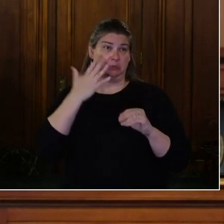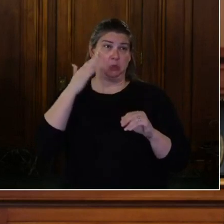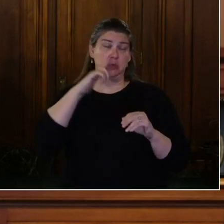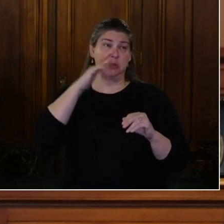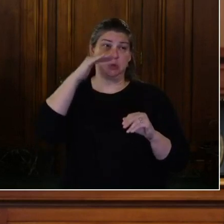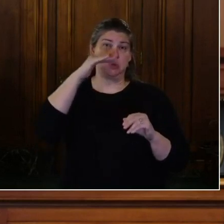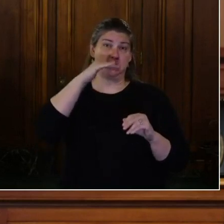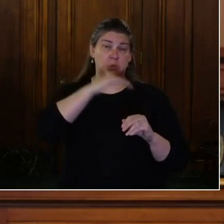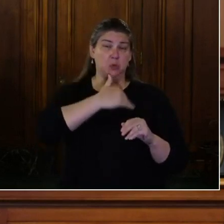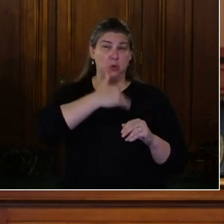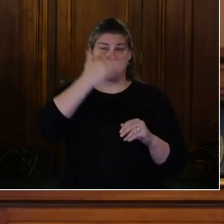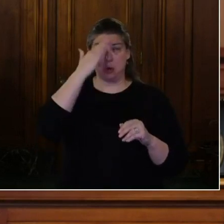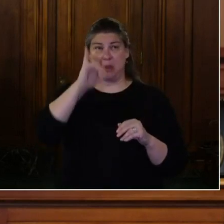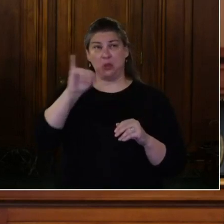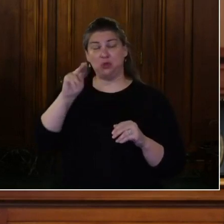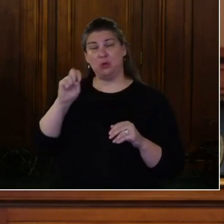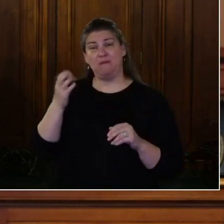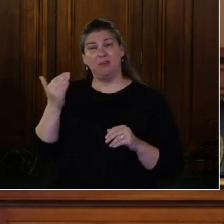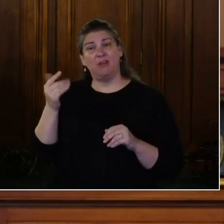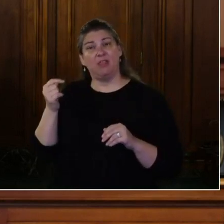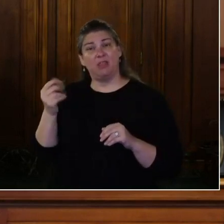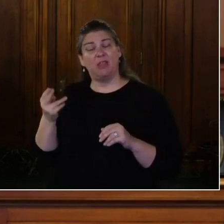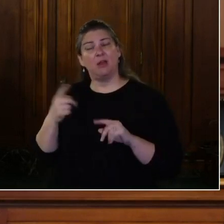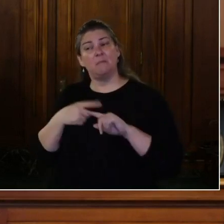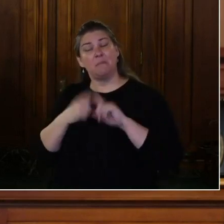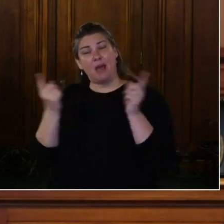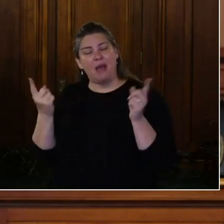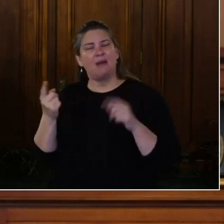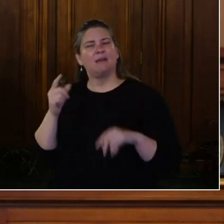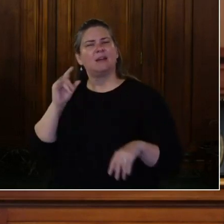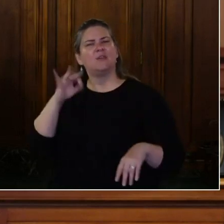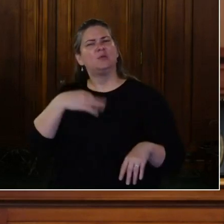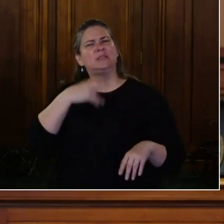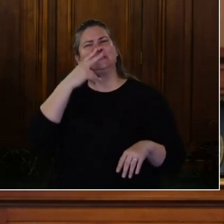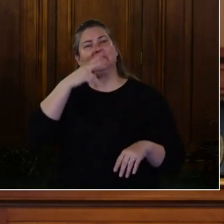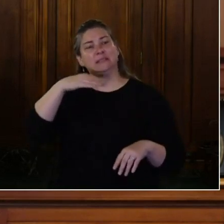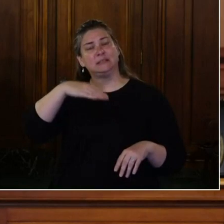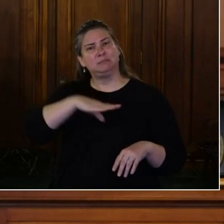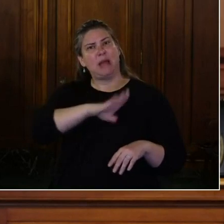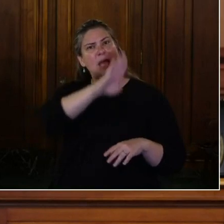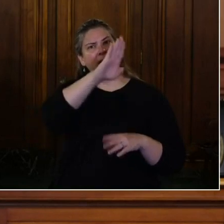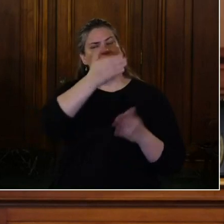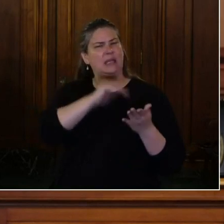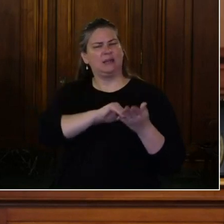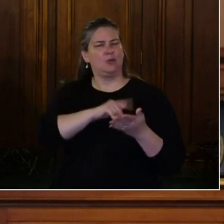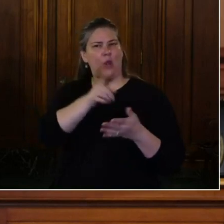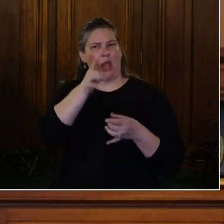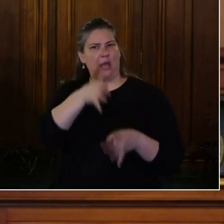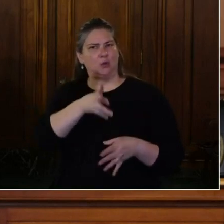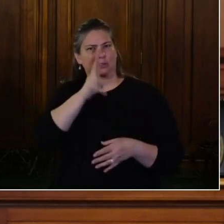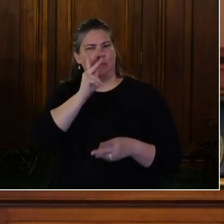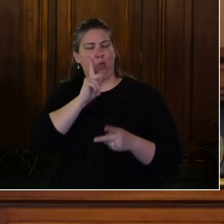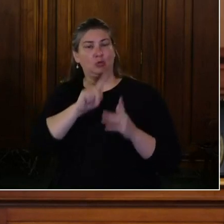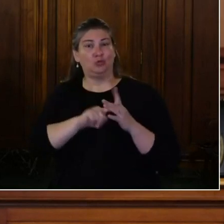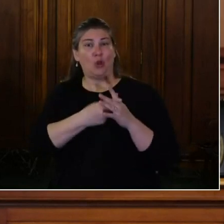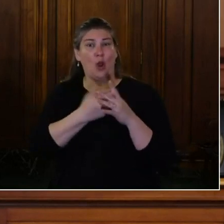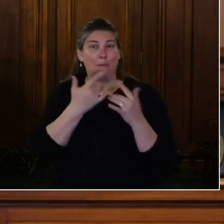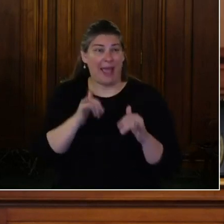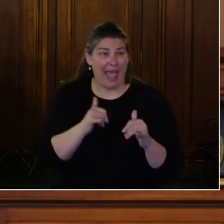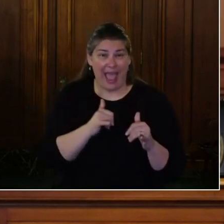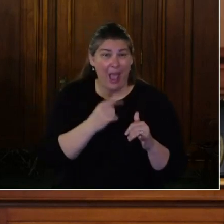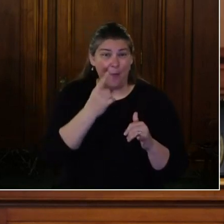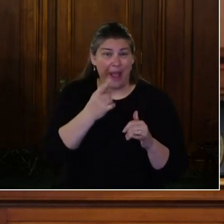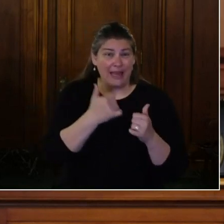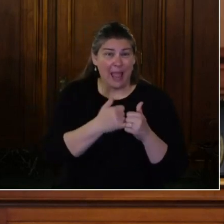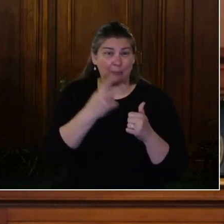whole lot more before June 15th. But if we start seeing a spike again, you'd hate to see somebody start a season, play a game or